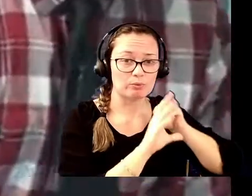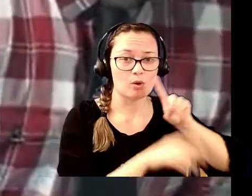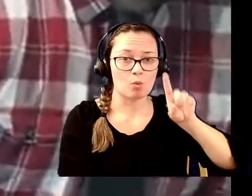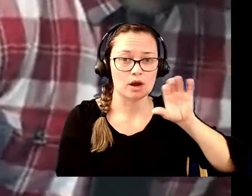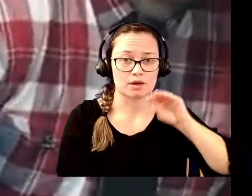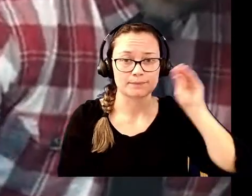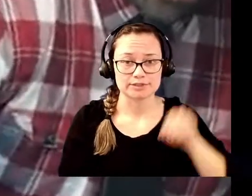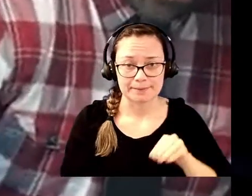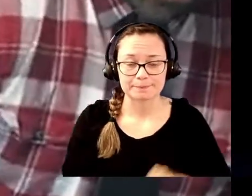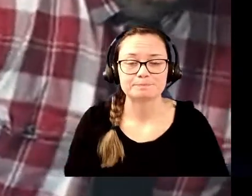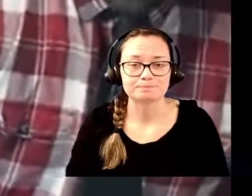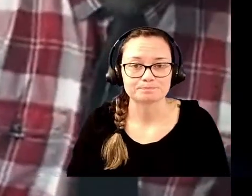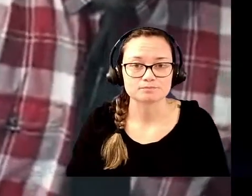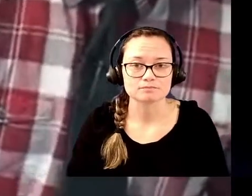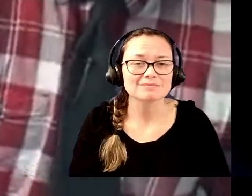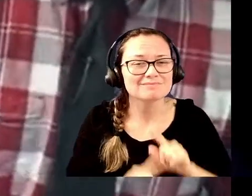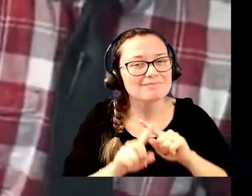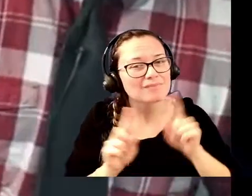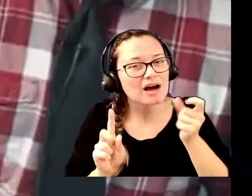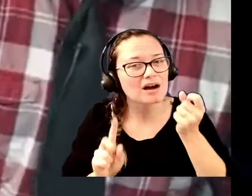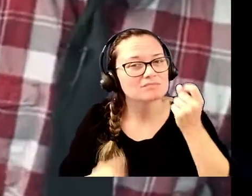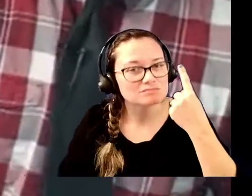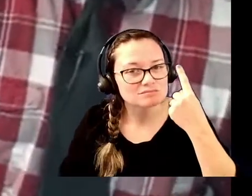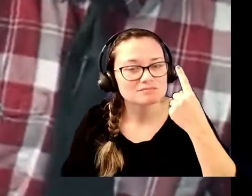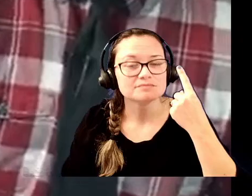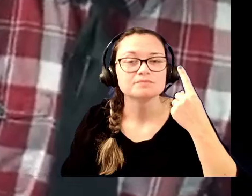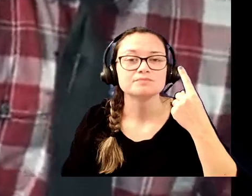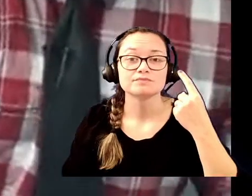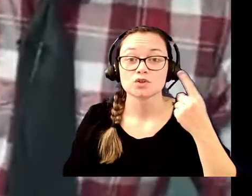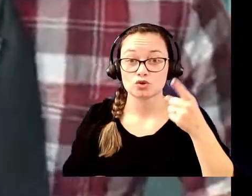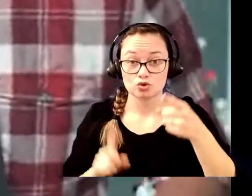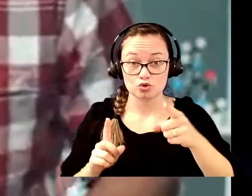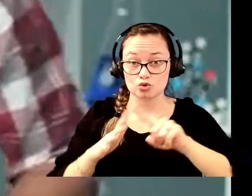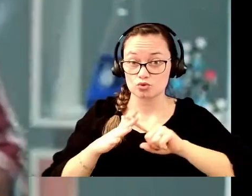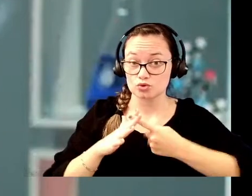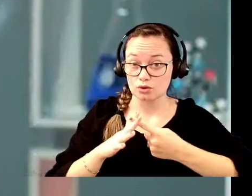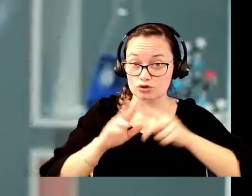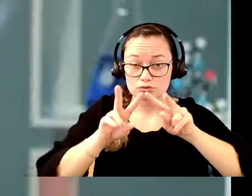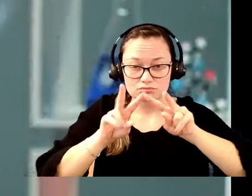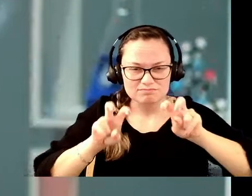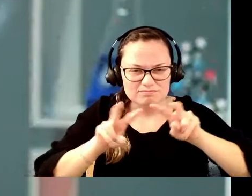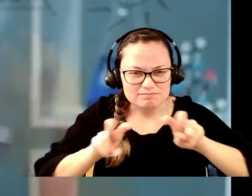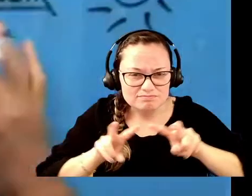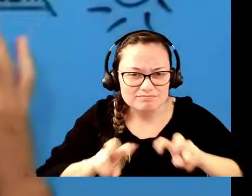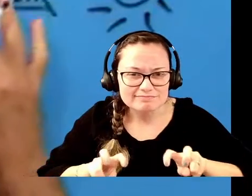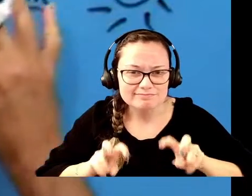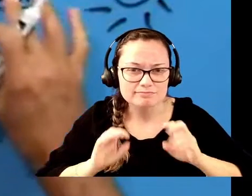though, is when you start to look at this in a little more detail,